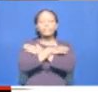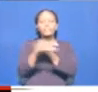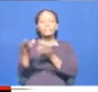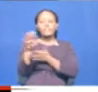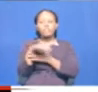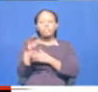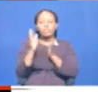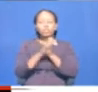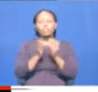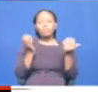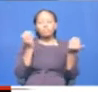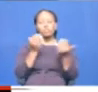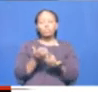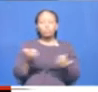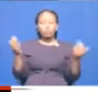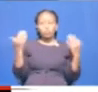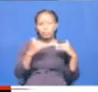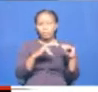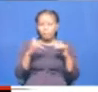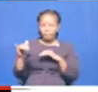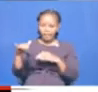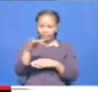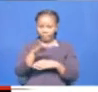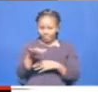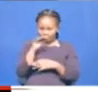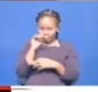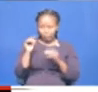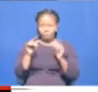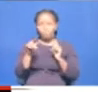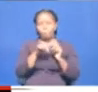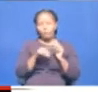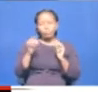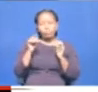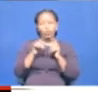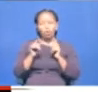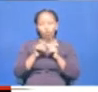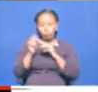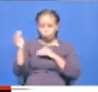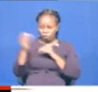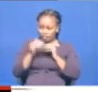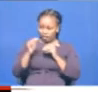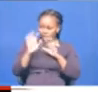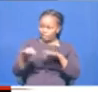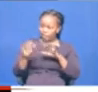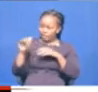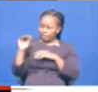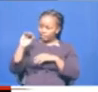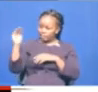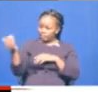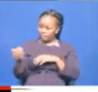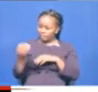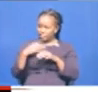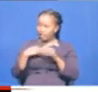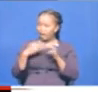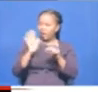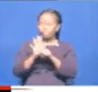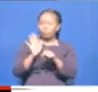it's essentially creating a city within a city, Garden City already being a thriving mixed-use city as it